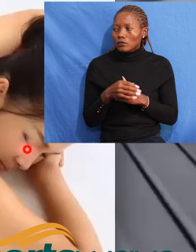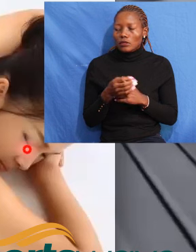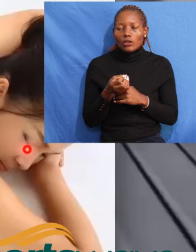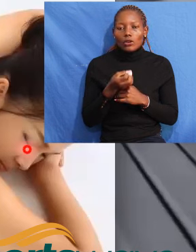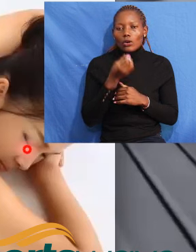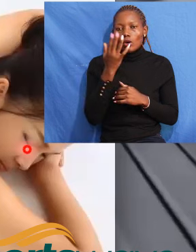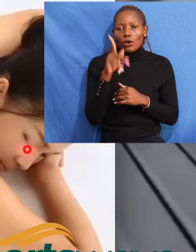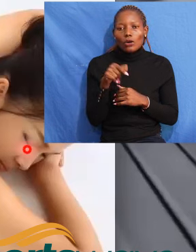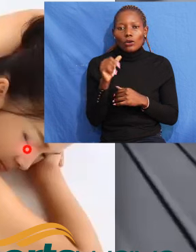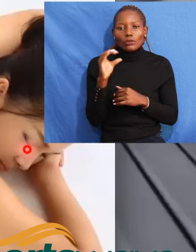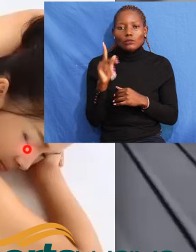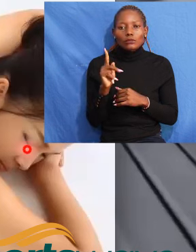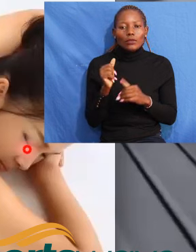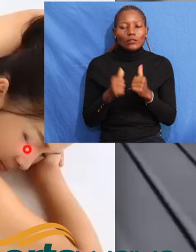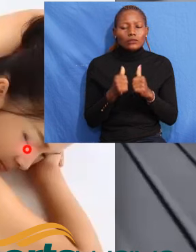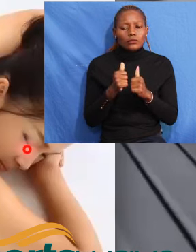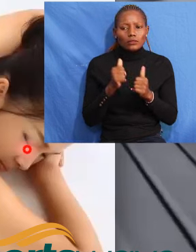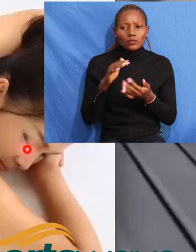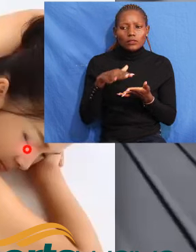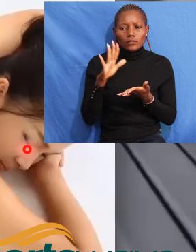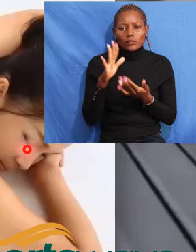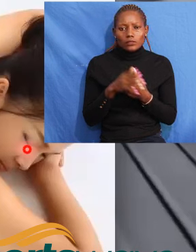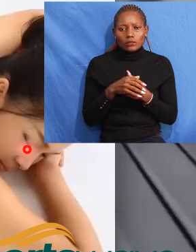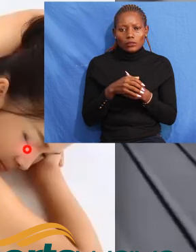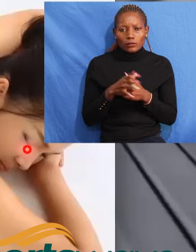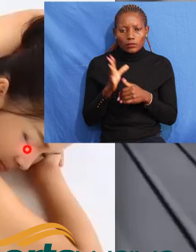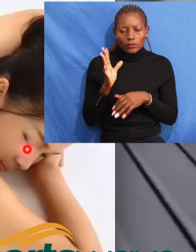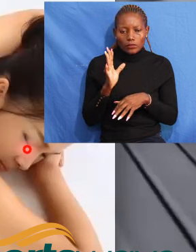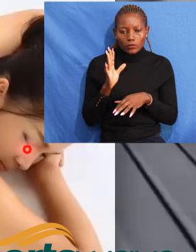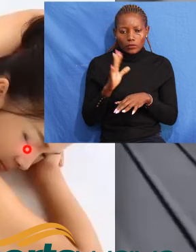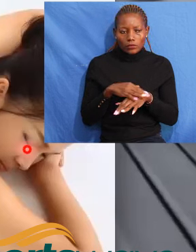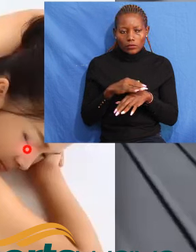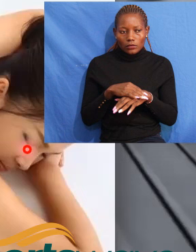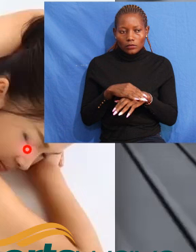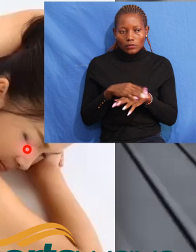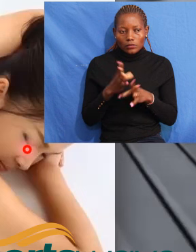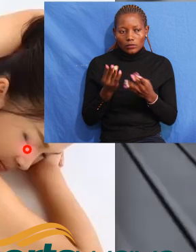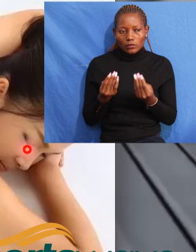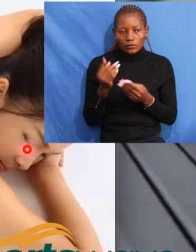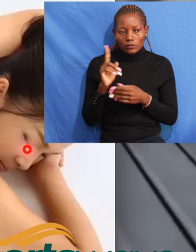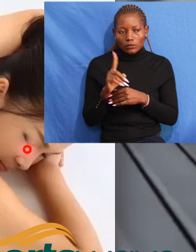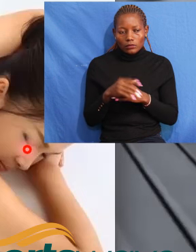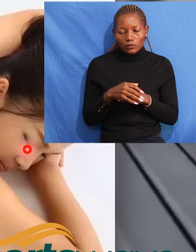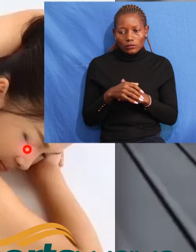And which one is the most effective strategies for the recovery?